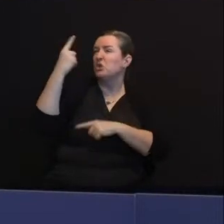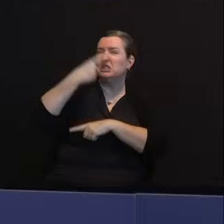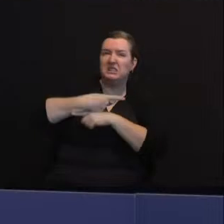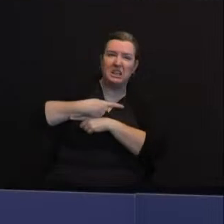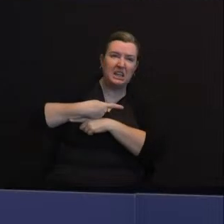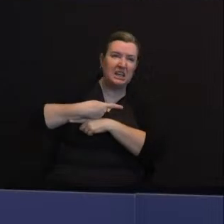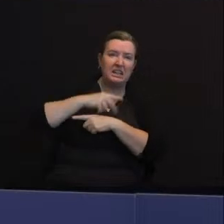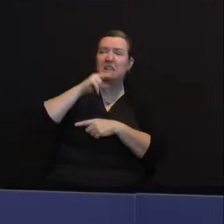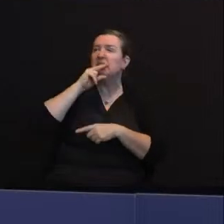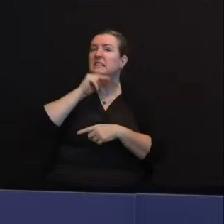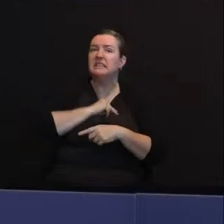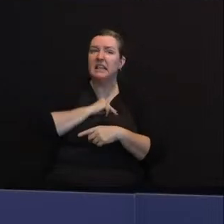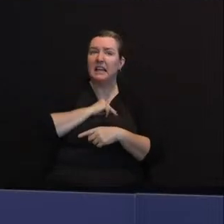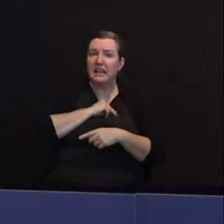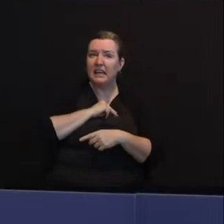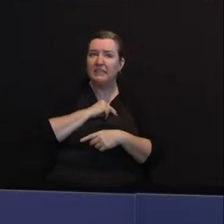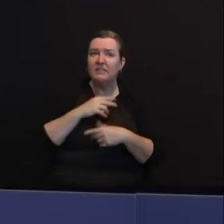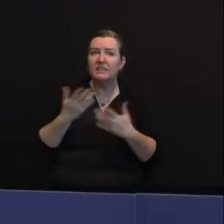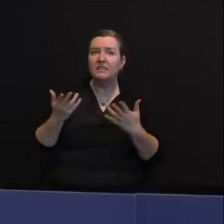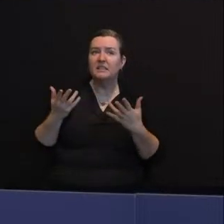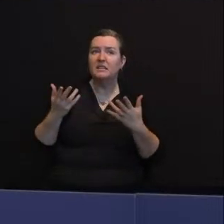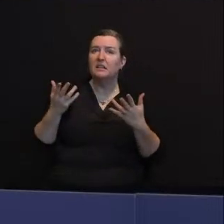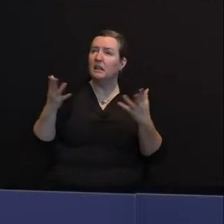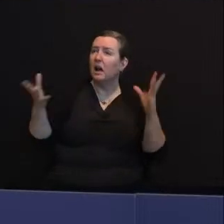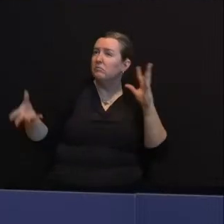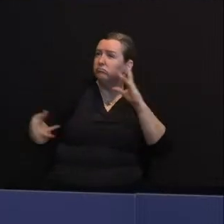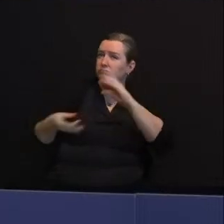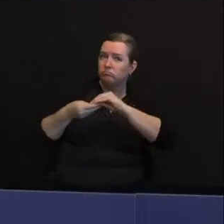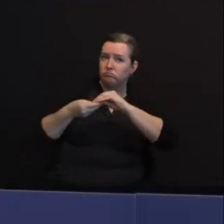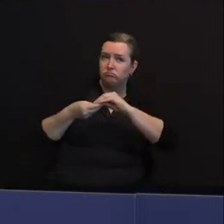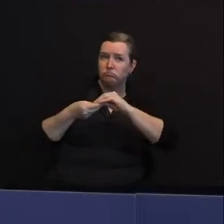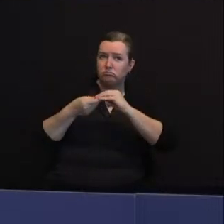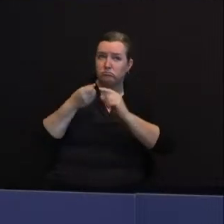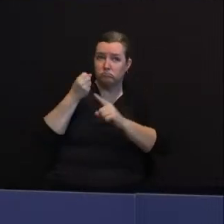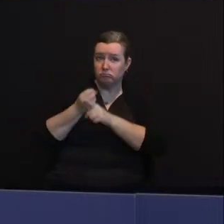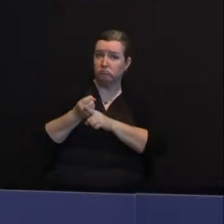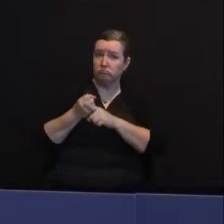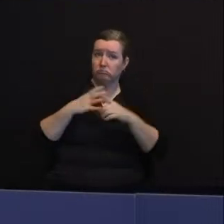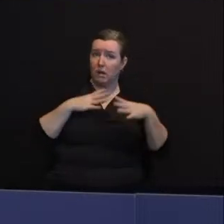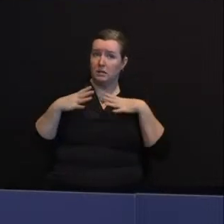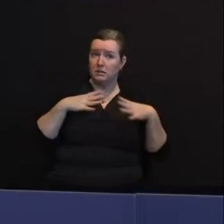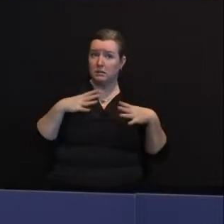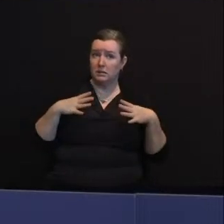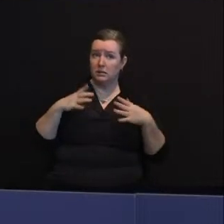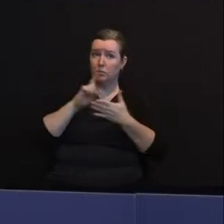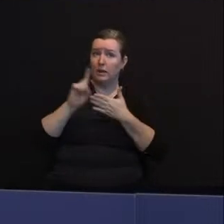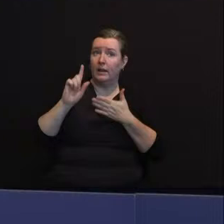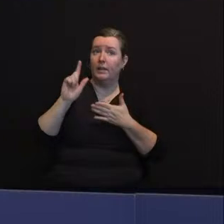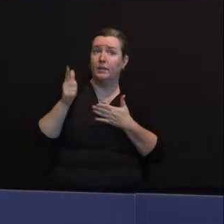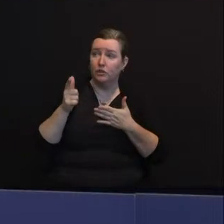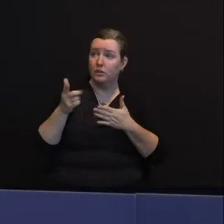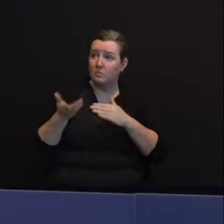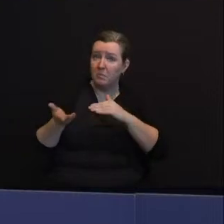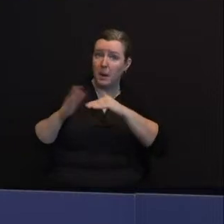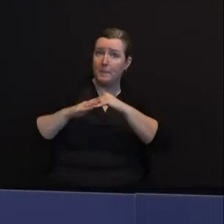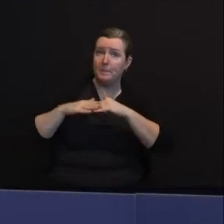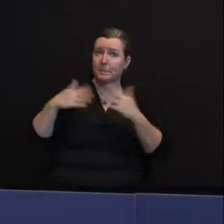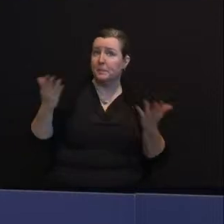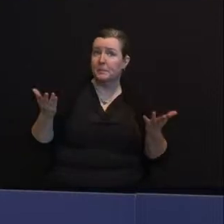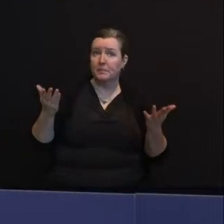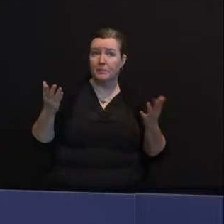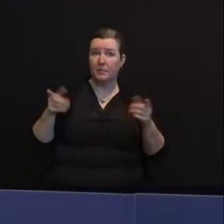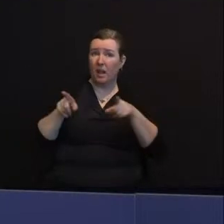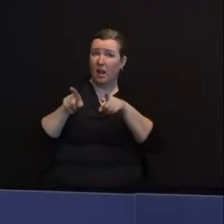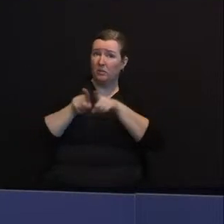Thanksgiving, and it's the cumulative effect of that. And it shows a very minimal impact of vaccinations. We don't